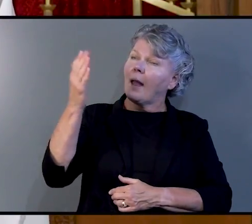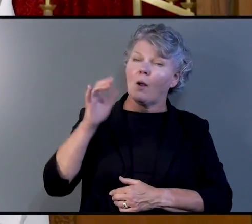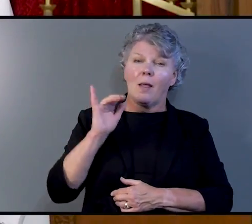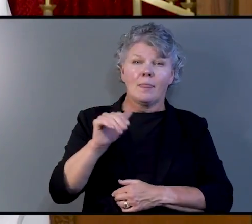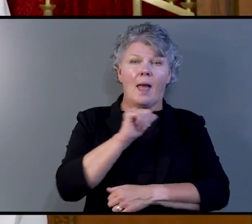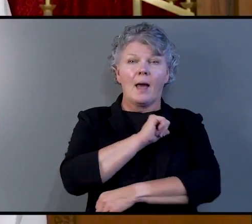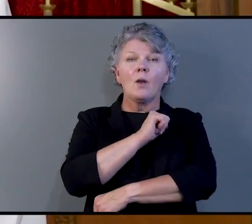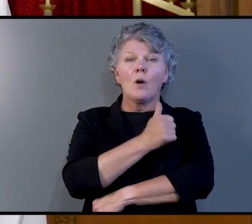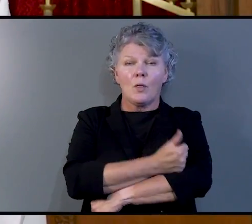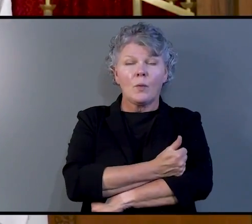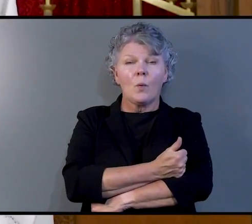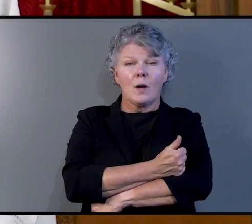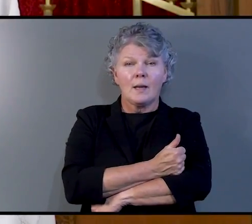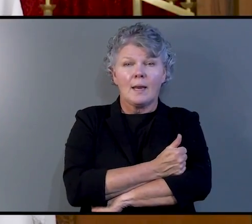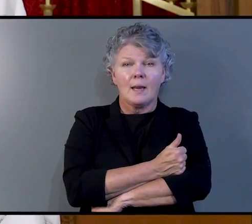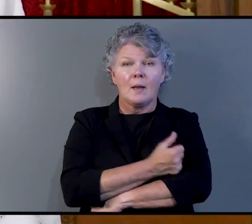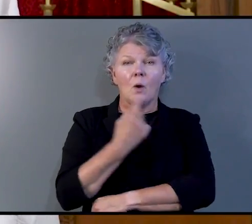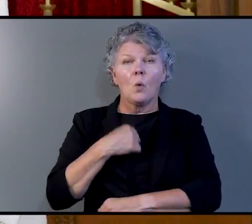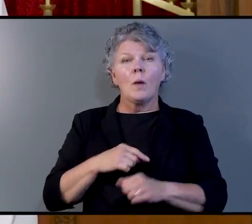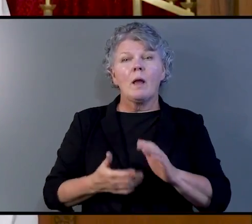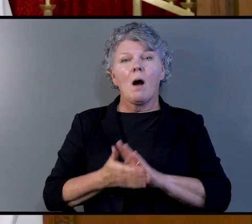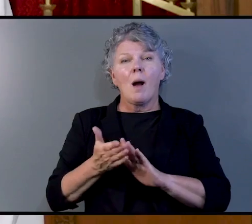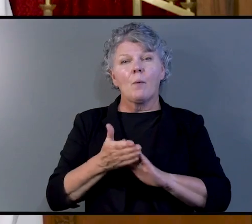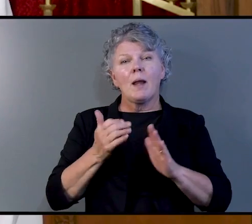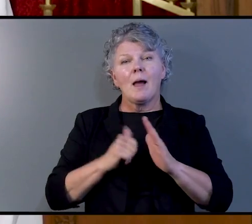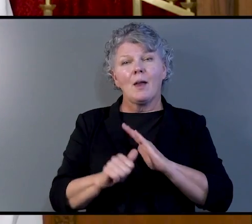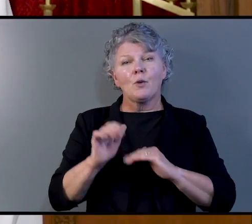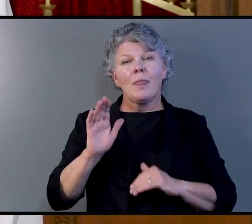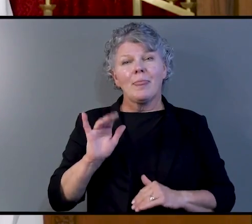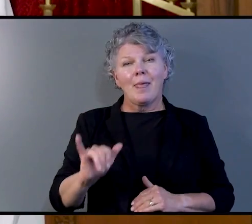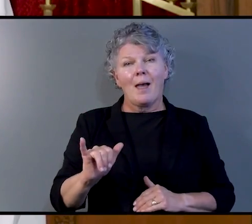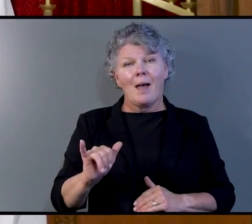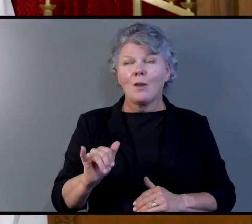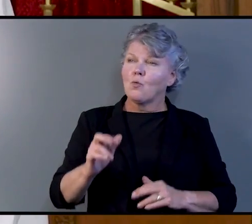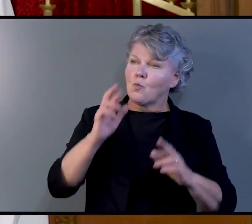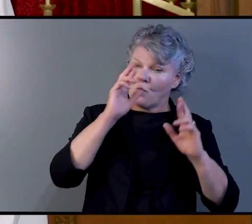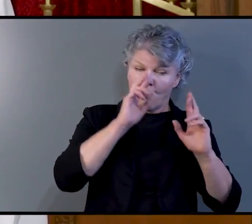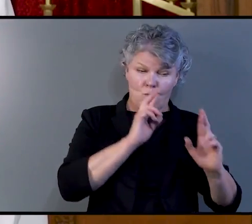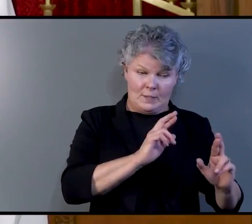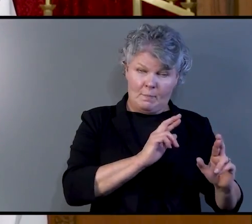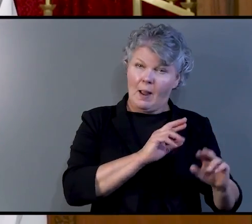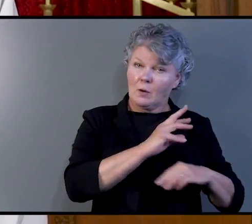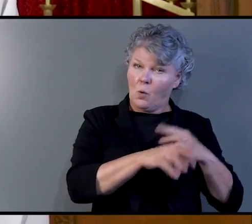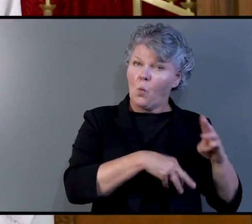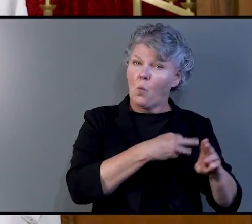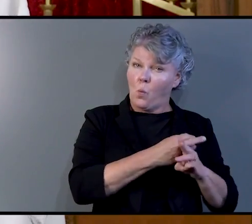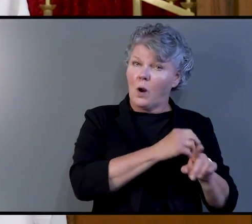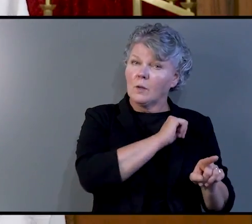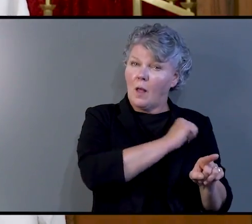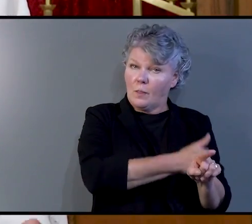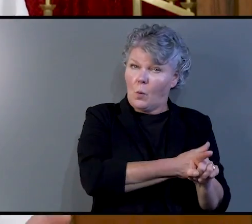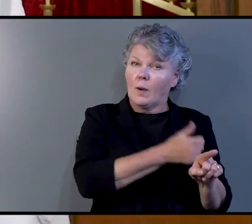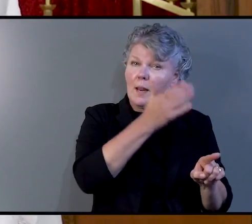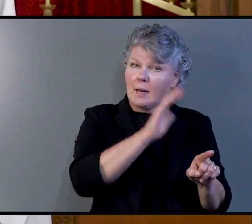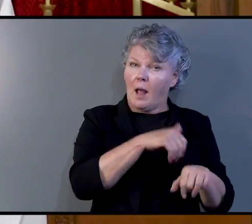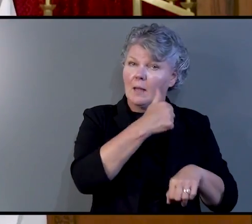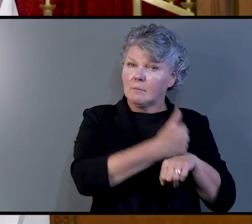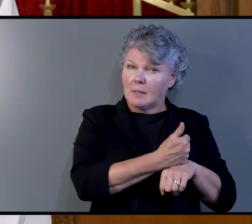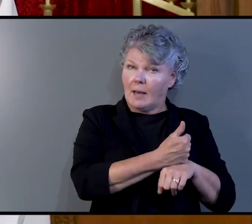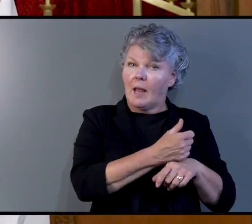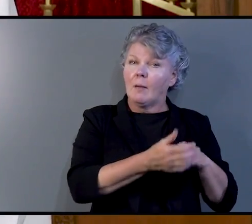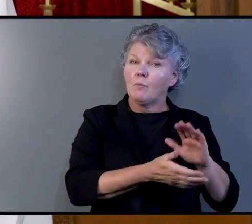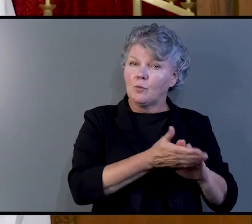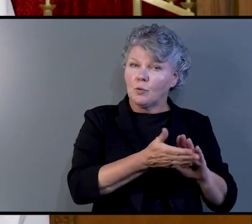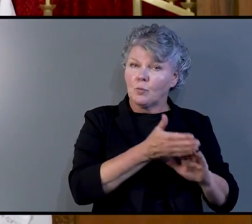that, like the disciples, we operate under. We still need to respect the worldly authorities that God has placed in our lives,